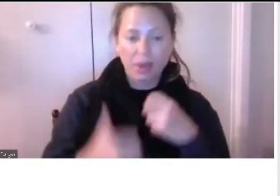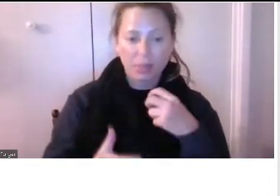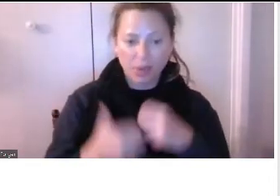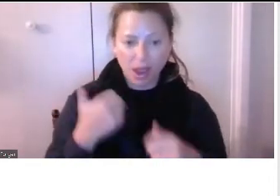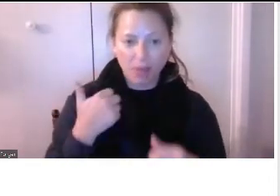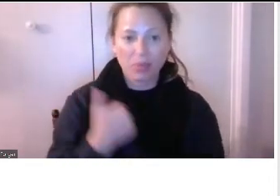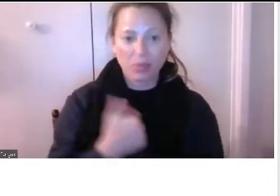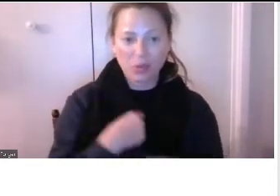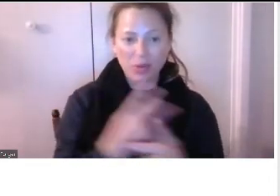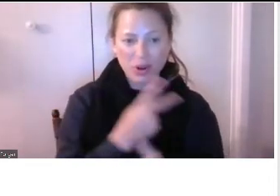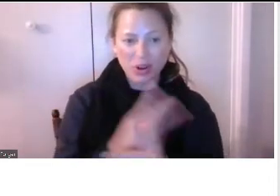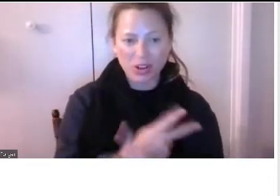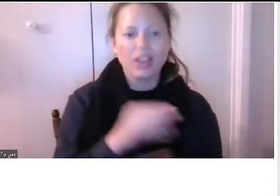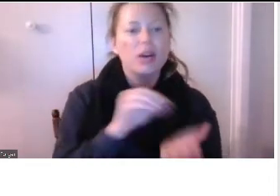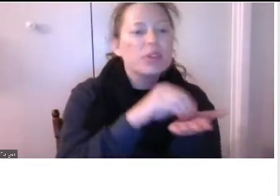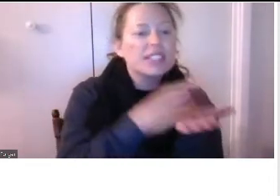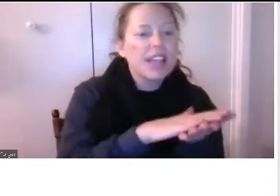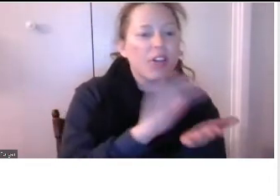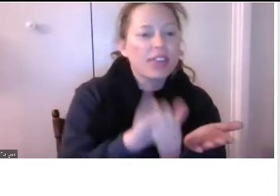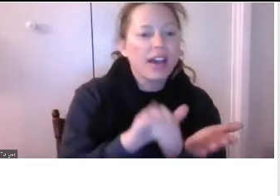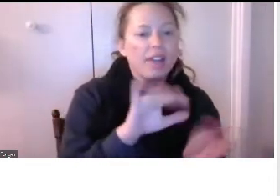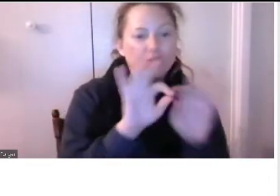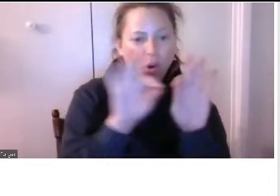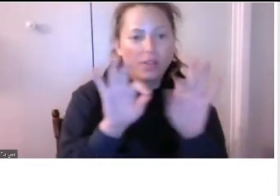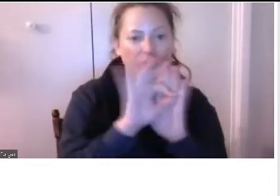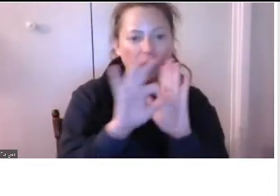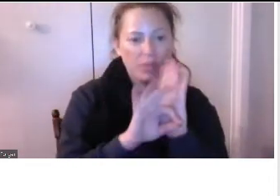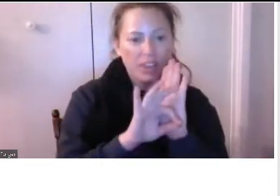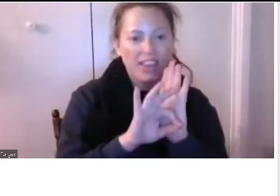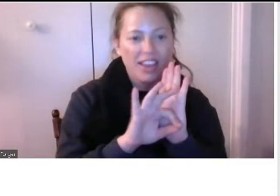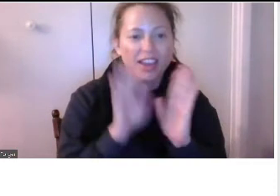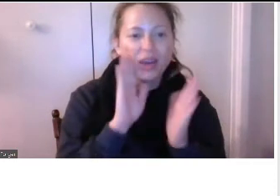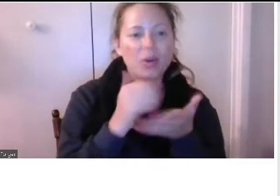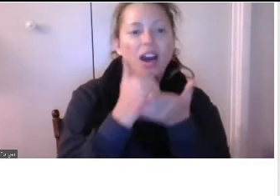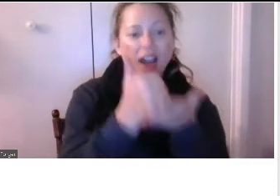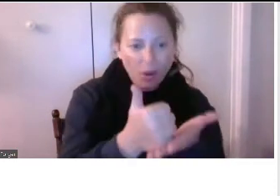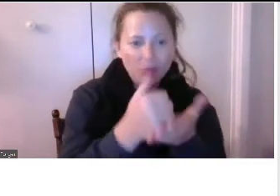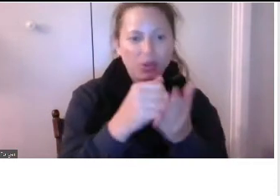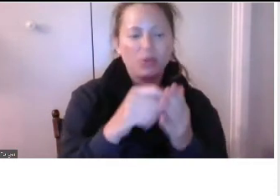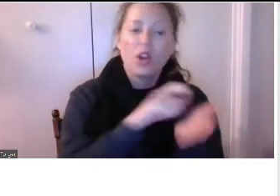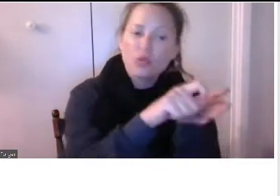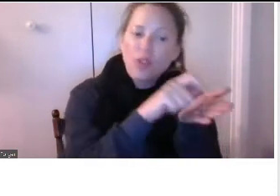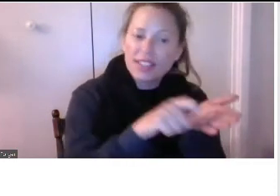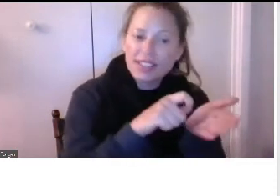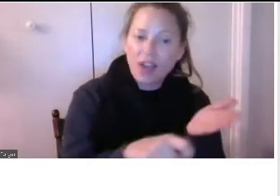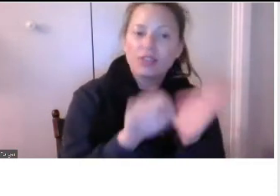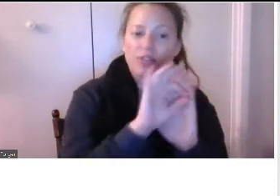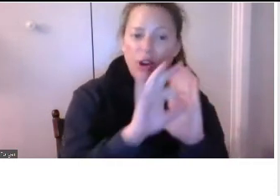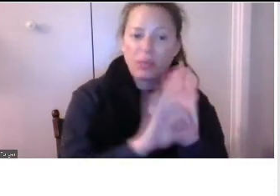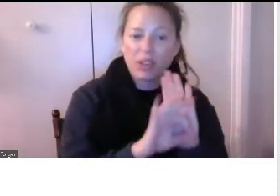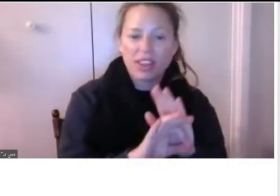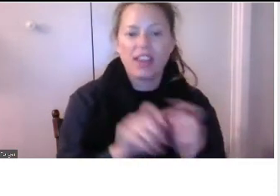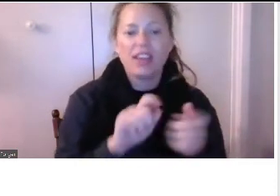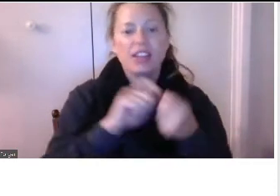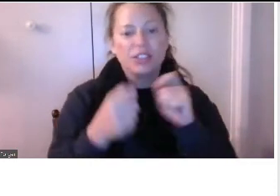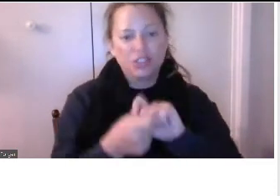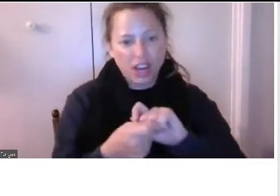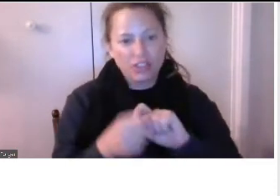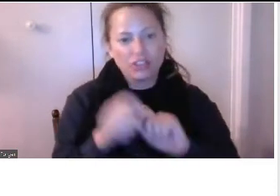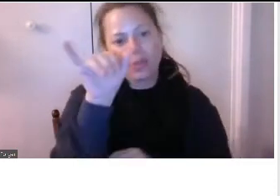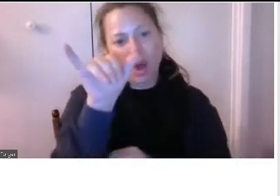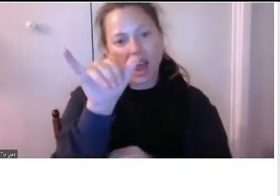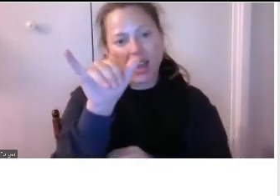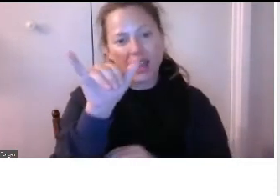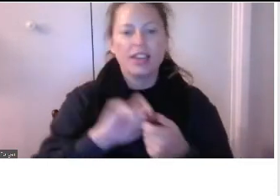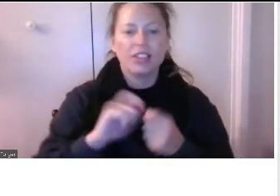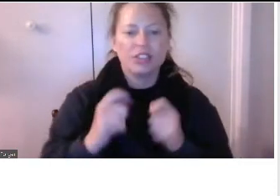problem, you should write that formula down. Believe me, it will help you remember that formula. The change of y over the change of x.